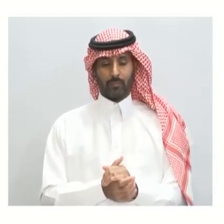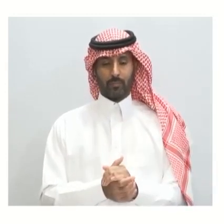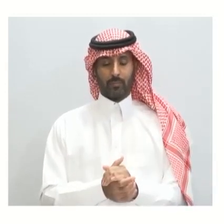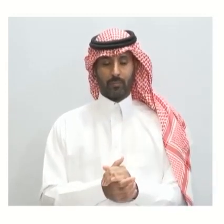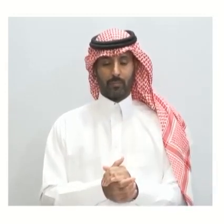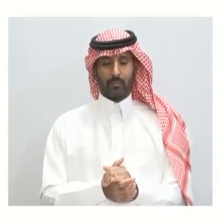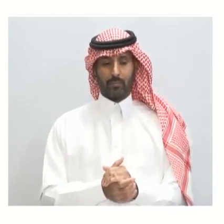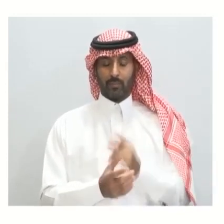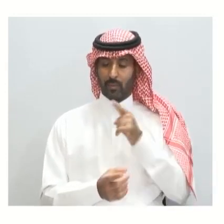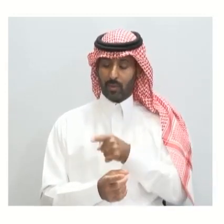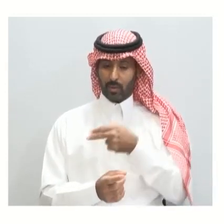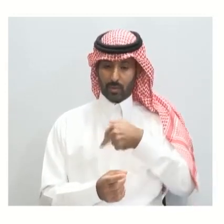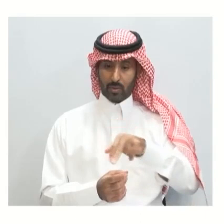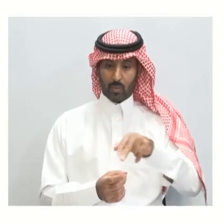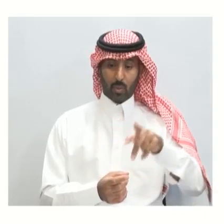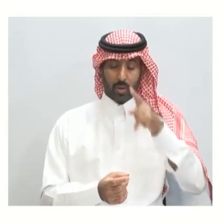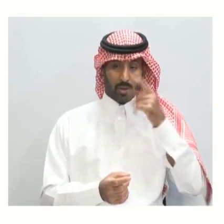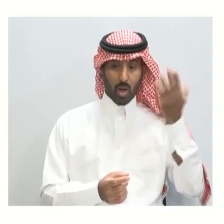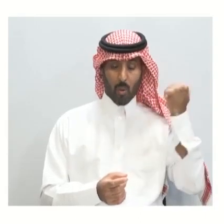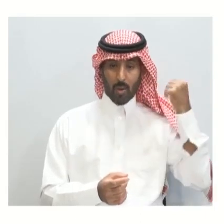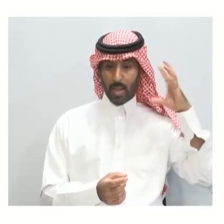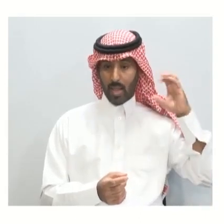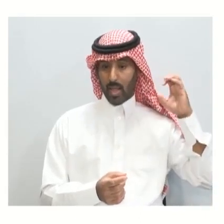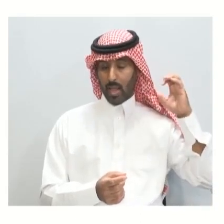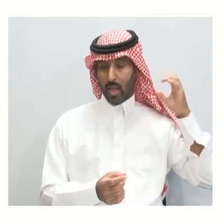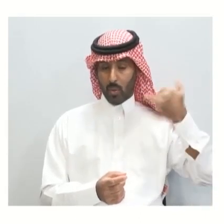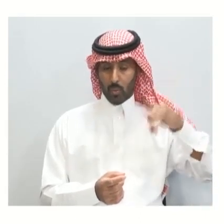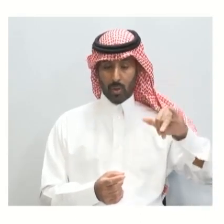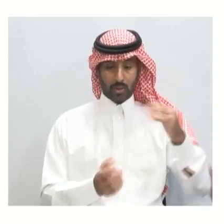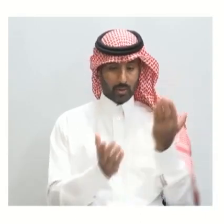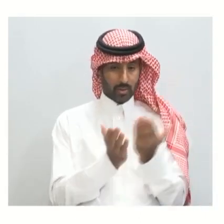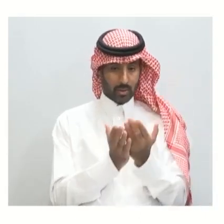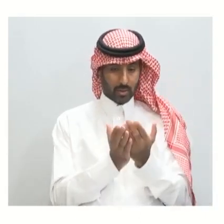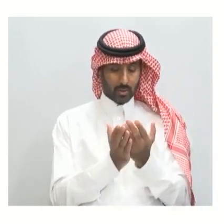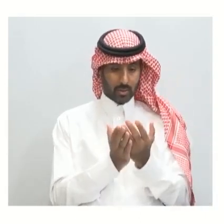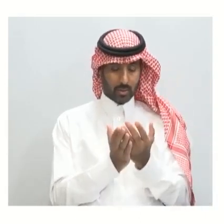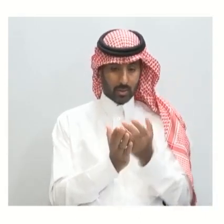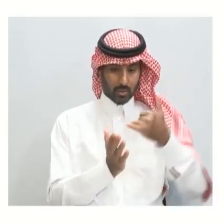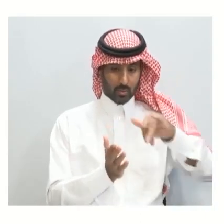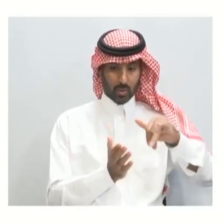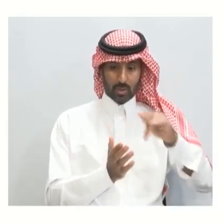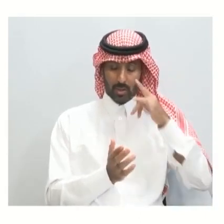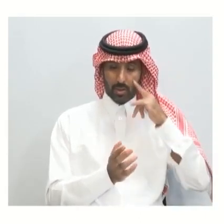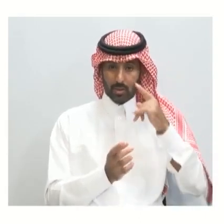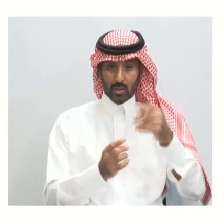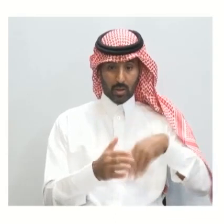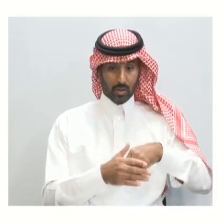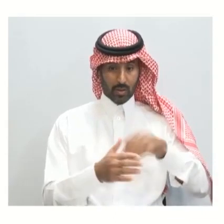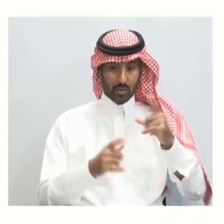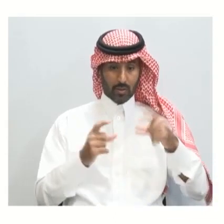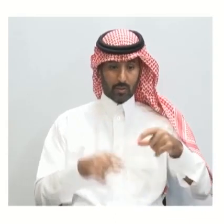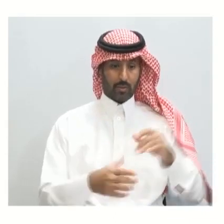They did went to the game last night. We have the same mistake here. So we are not going to use went with the helping verb